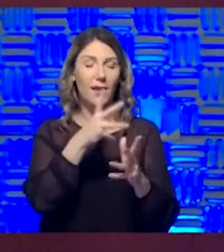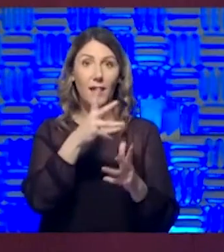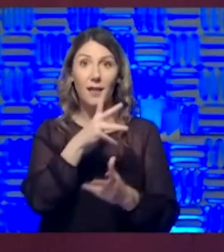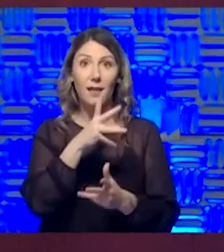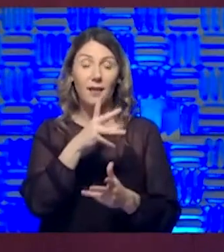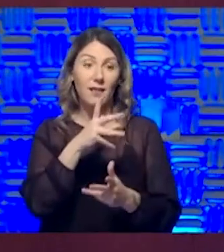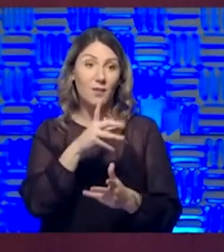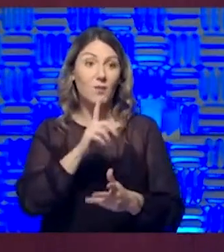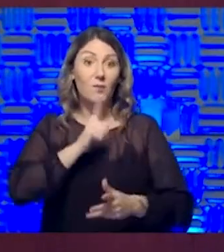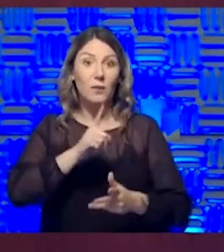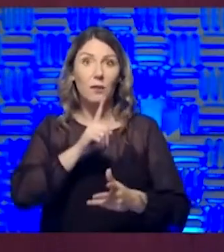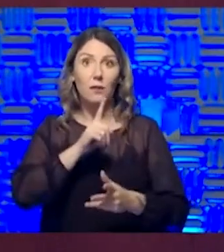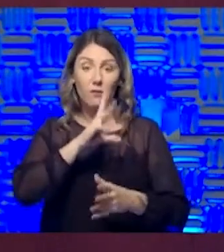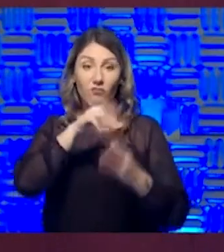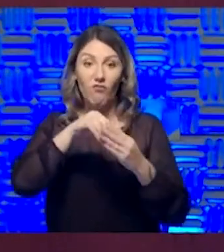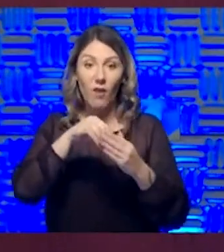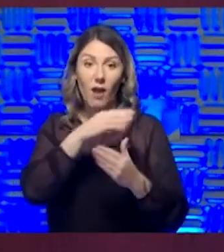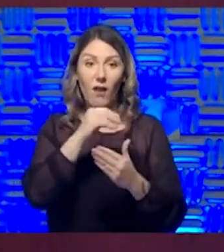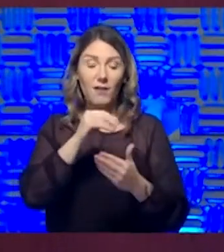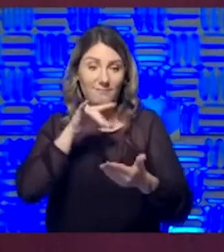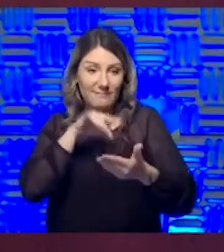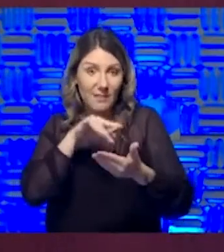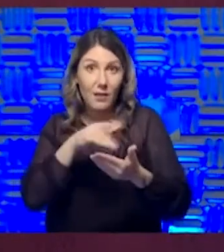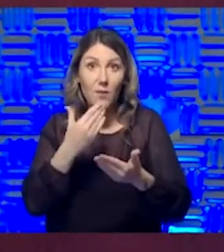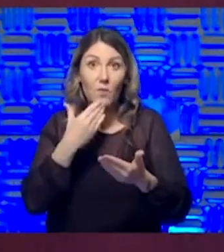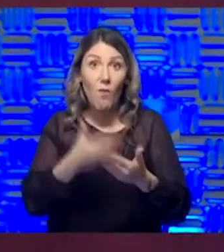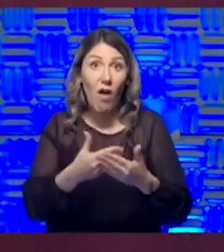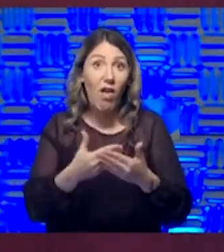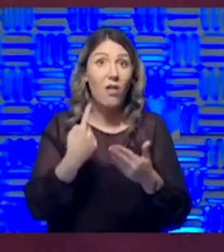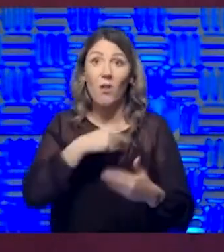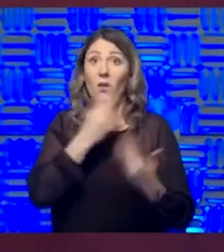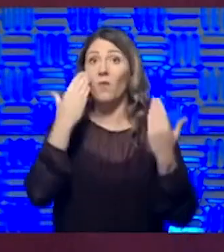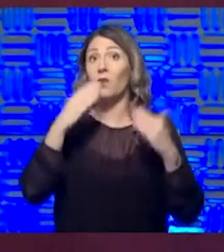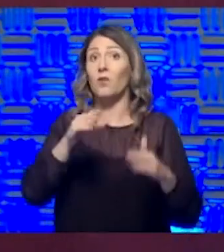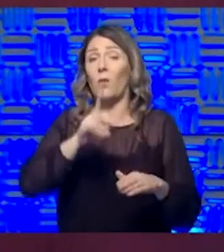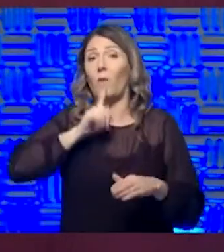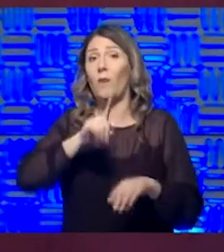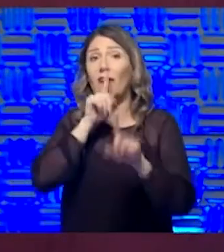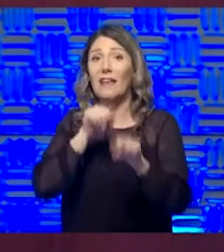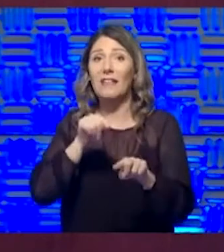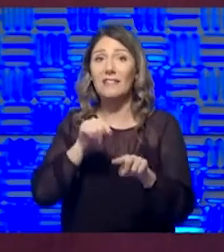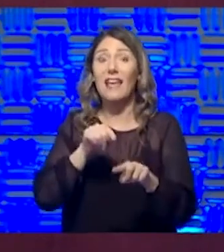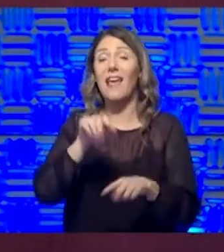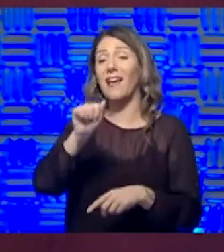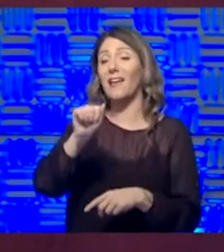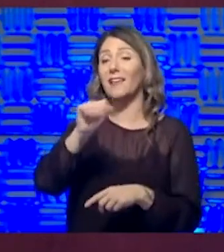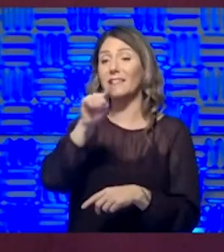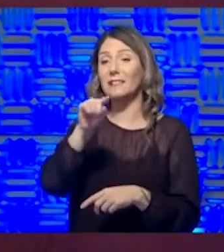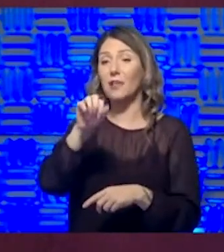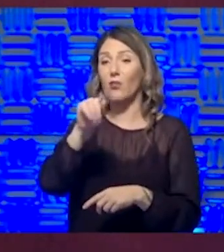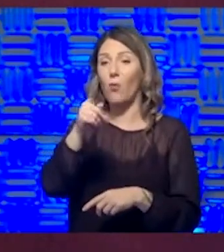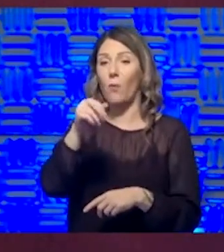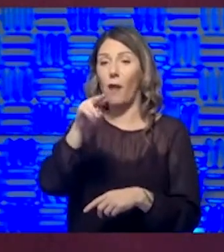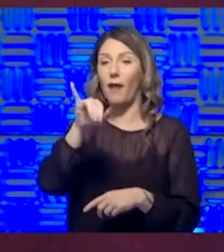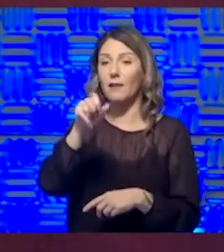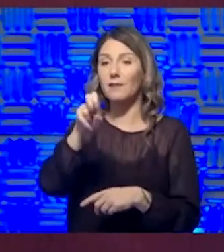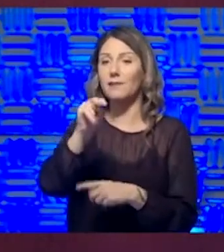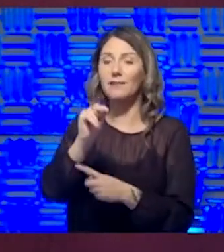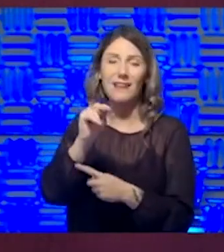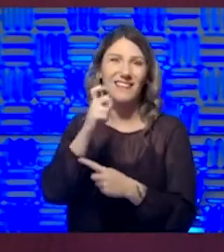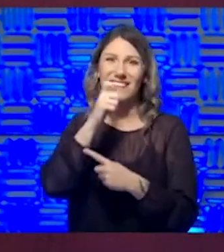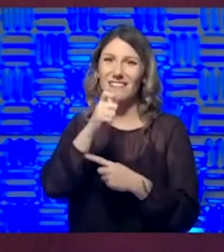really studied it well, we don't know the true answer. At this point, azithromycin has fallen out of favor.